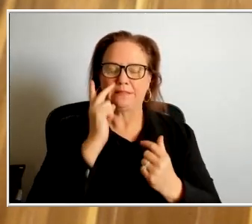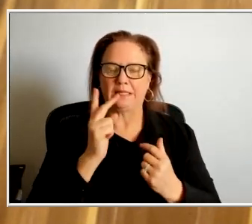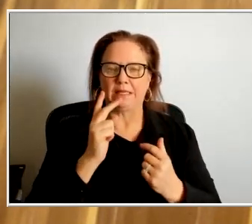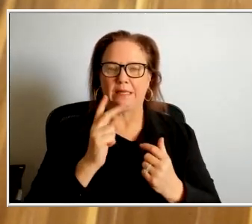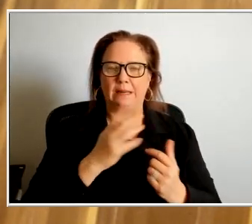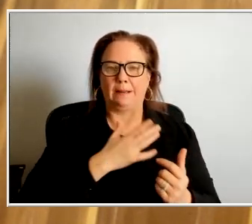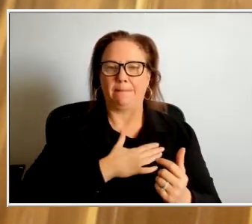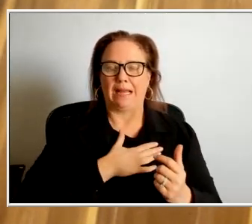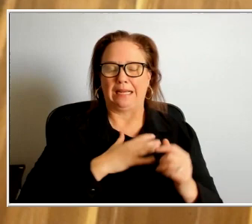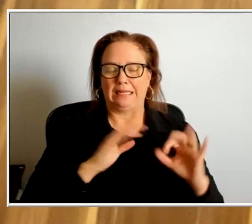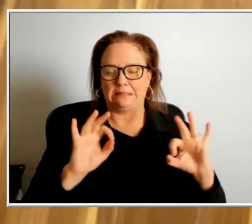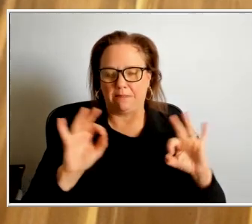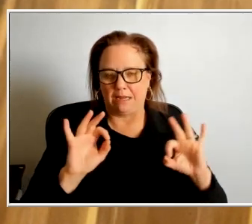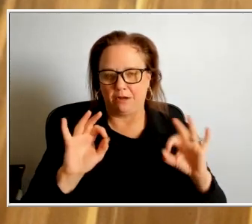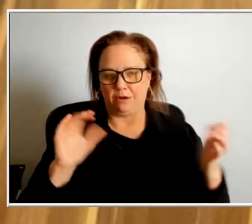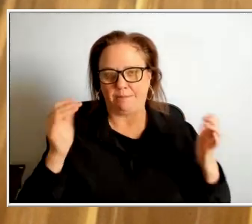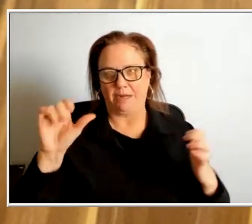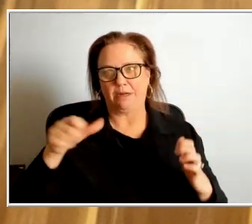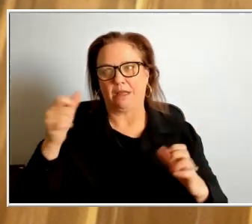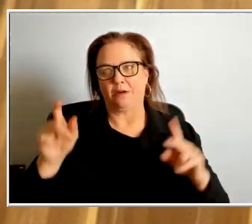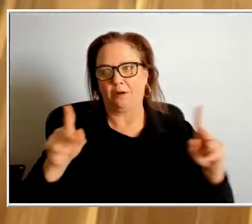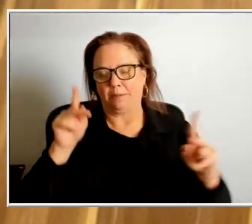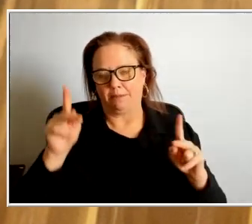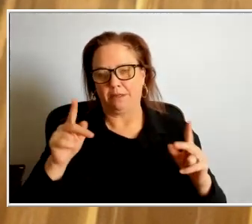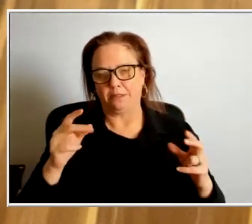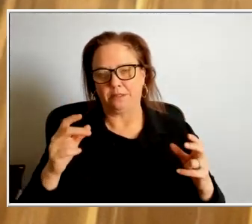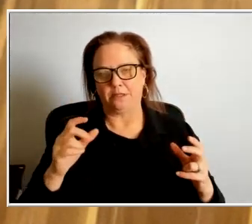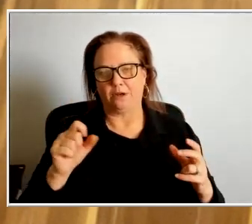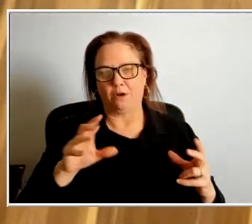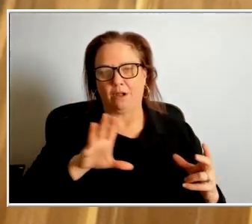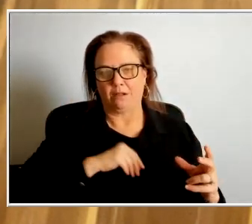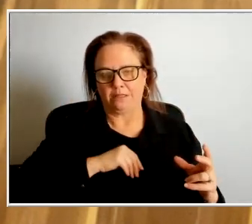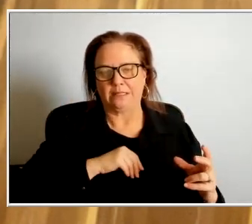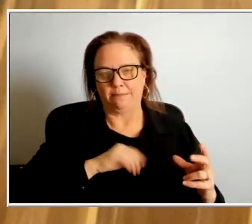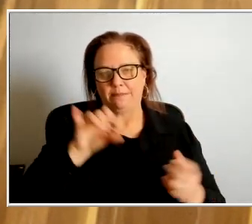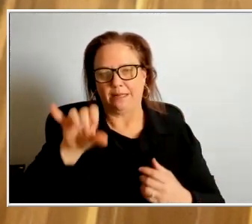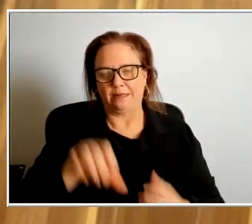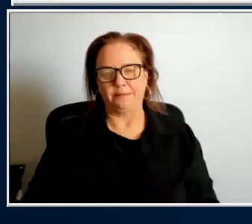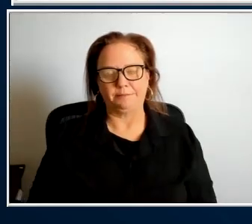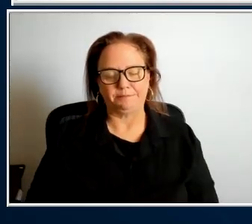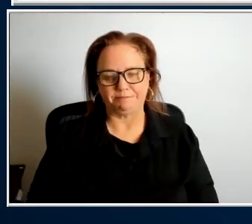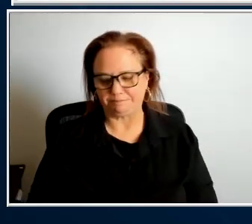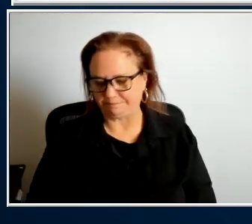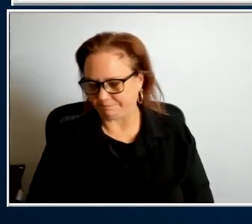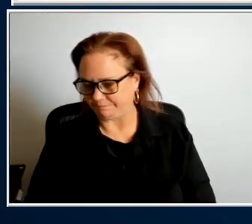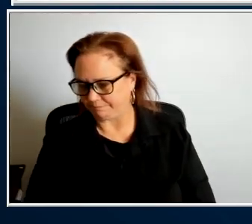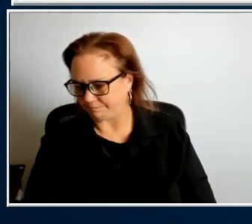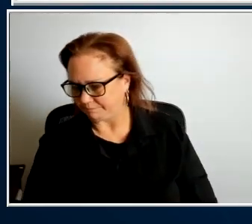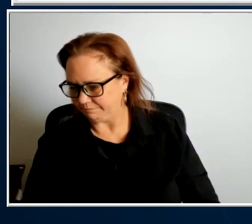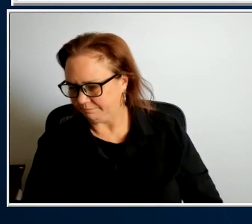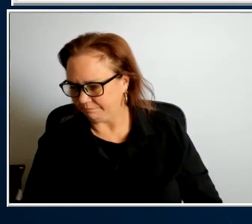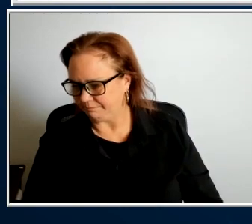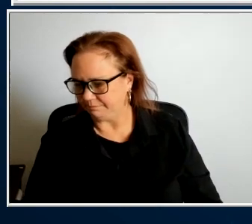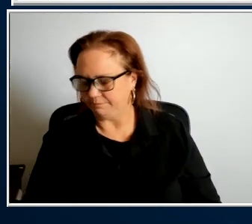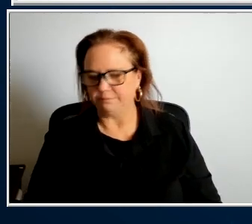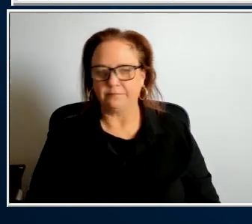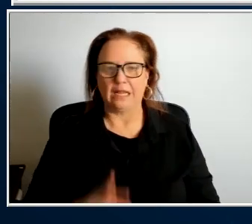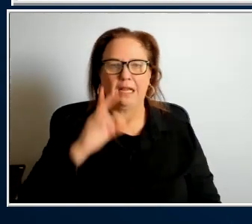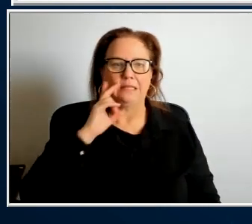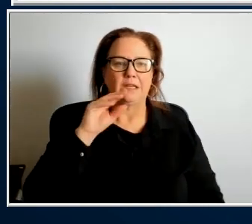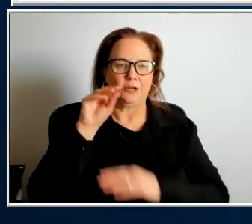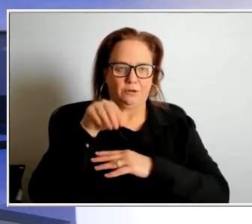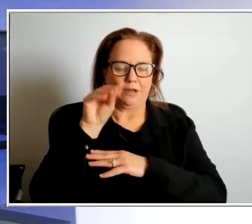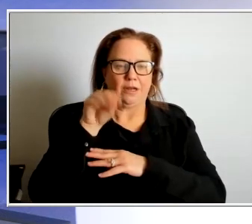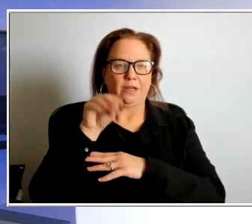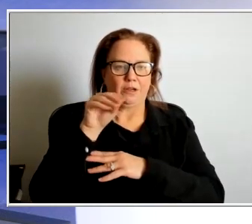is very minor compared to some people's. And so I'll take what I have. I saw you nodding your head. That's about what you hear